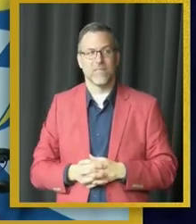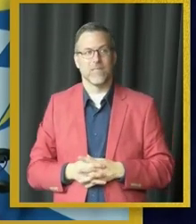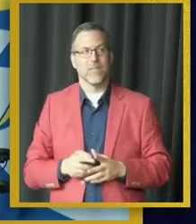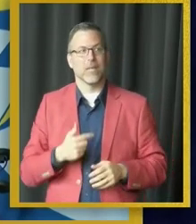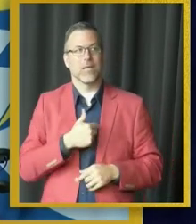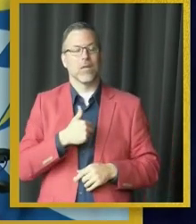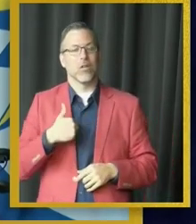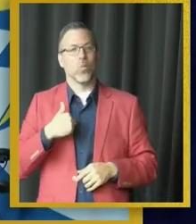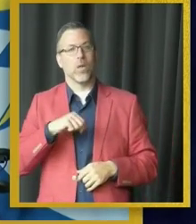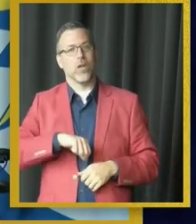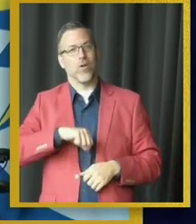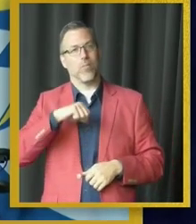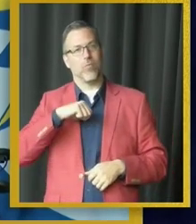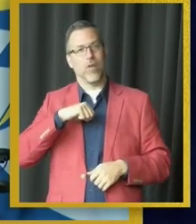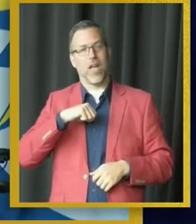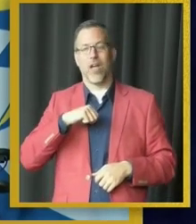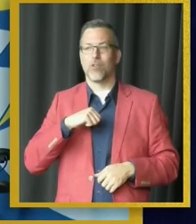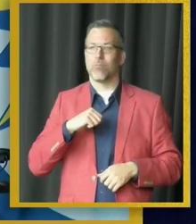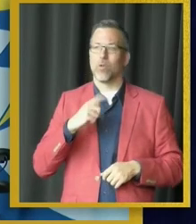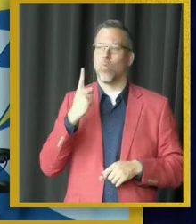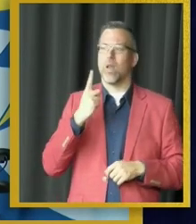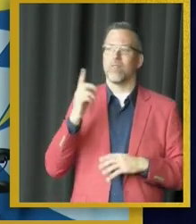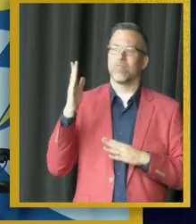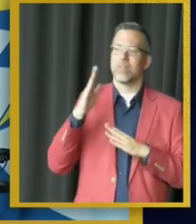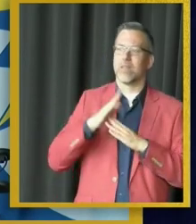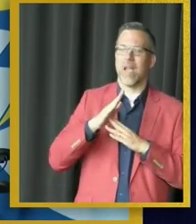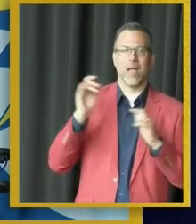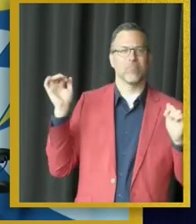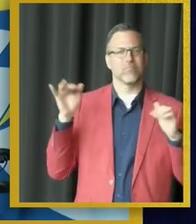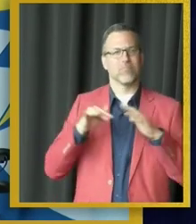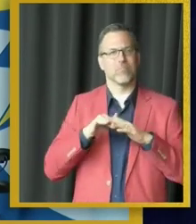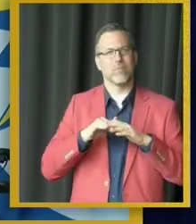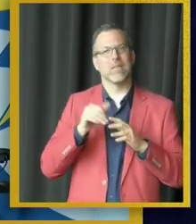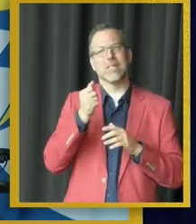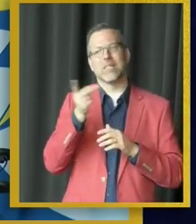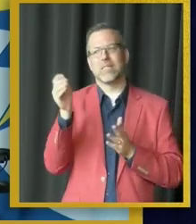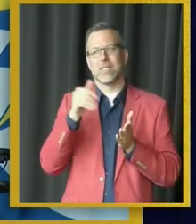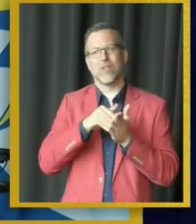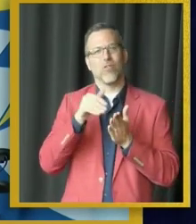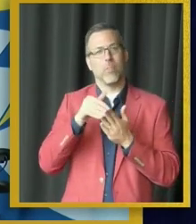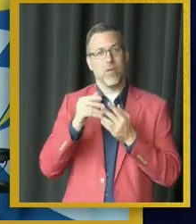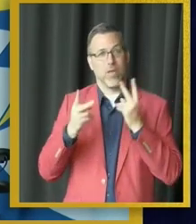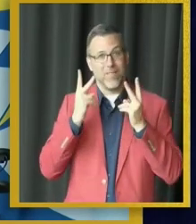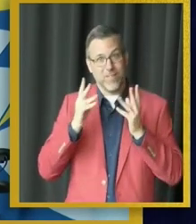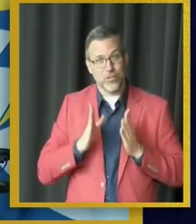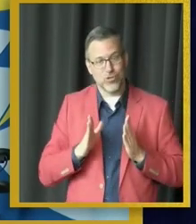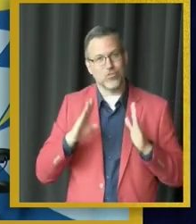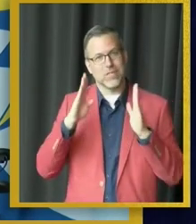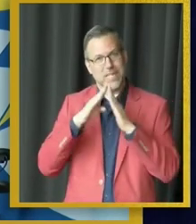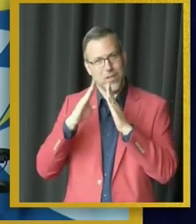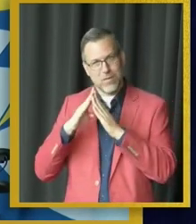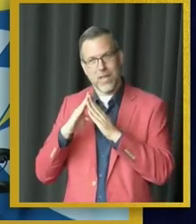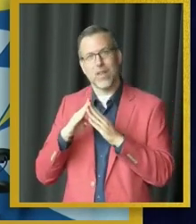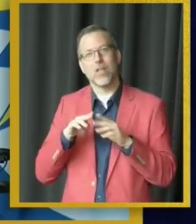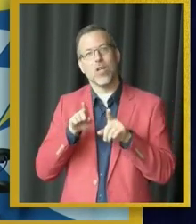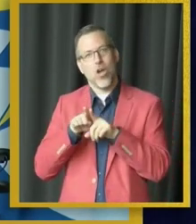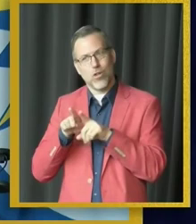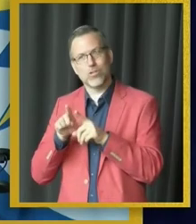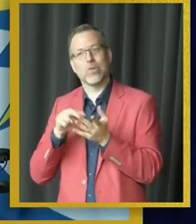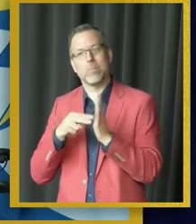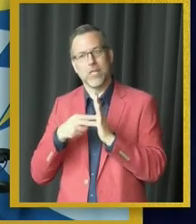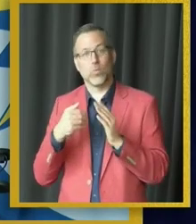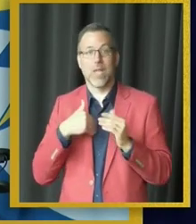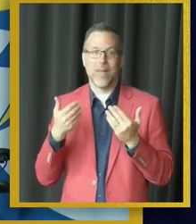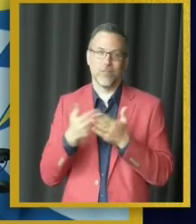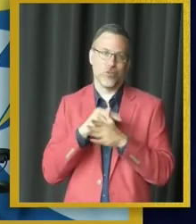are proud of being a world-class destination, but our millions of visitors and thriving downtown also creates new challenges